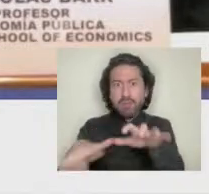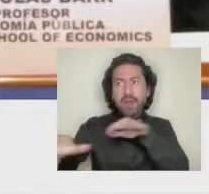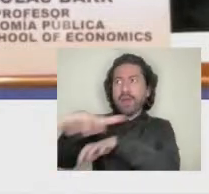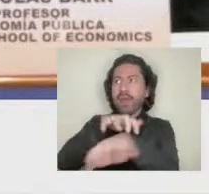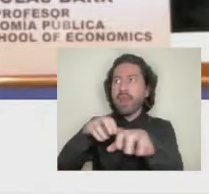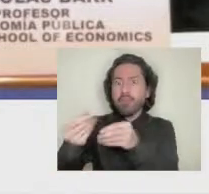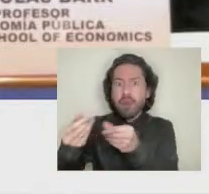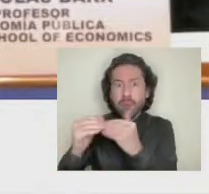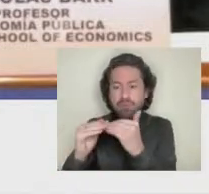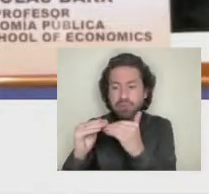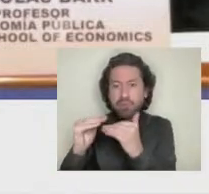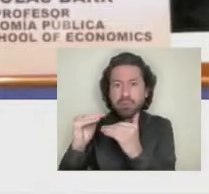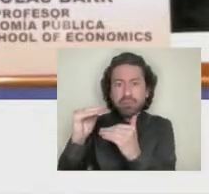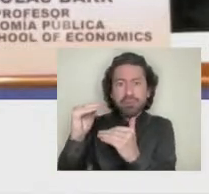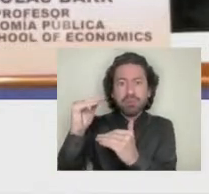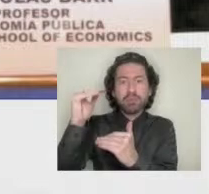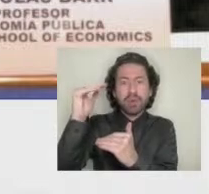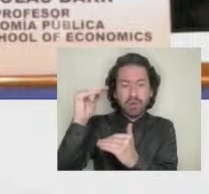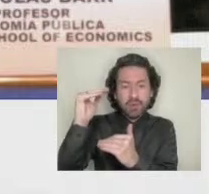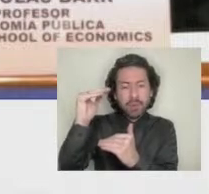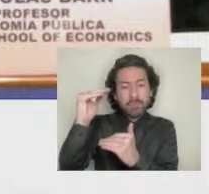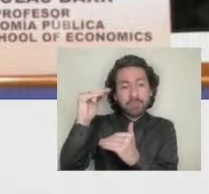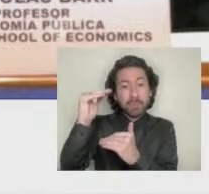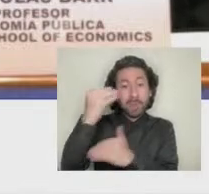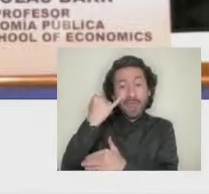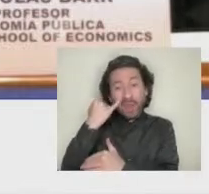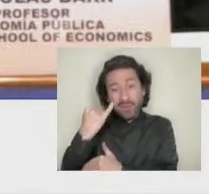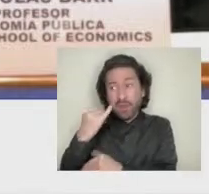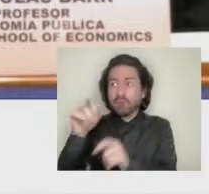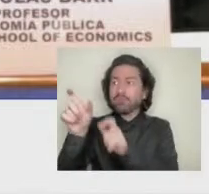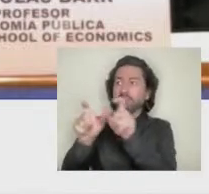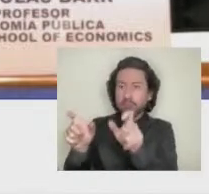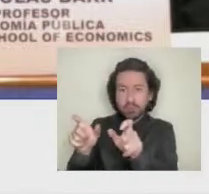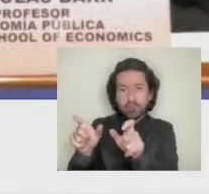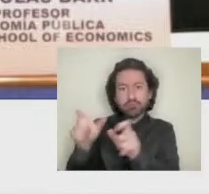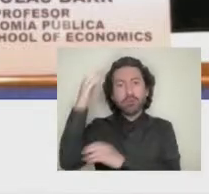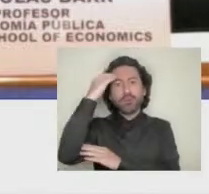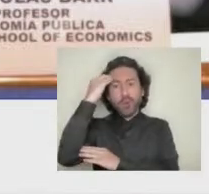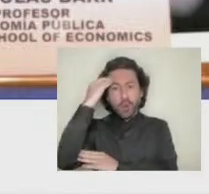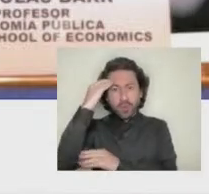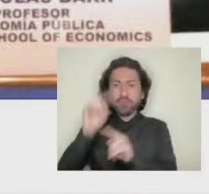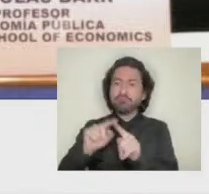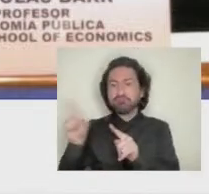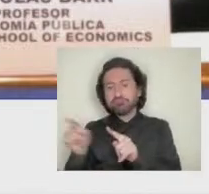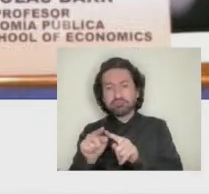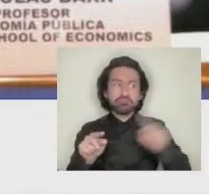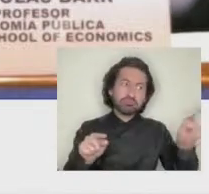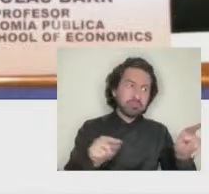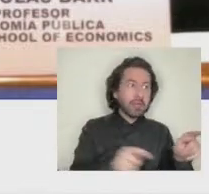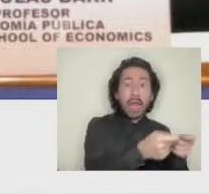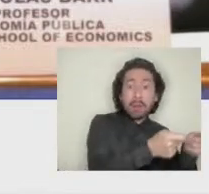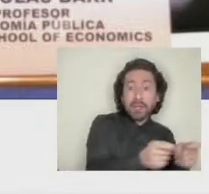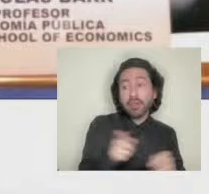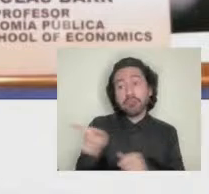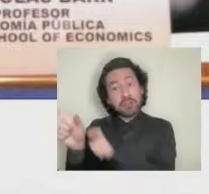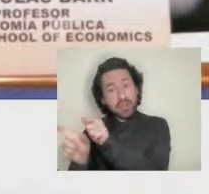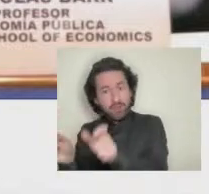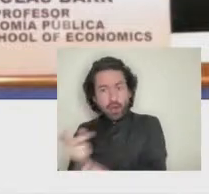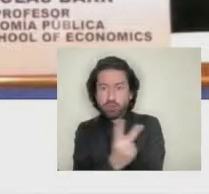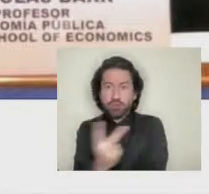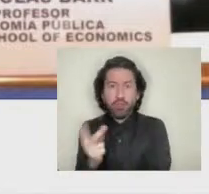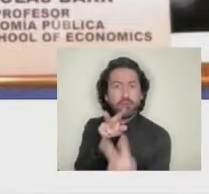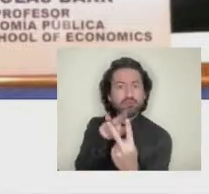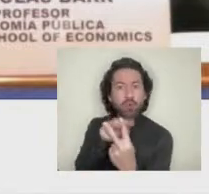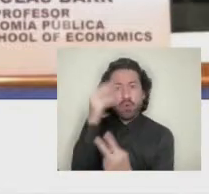knowledgeable actors on both sides of the market, not the worker and the fund manager, but the professional Nest financial